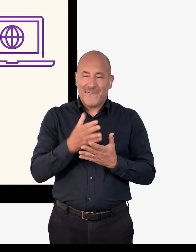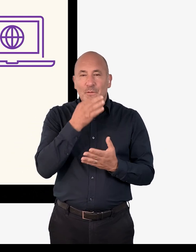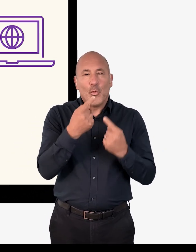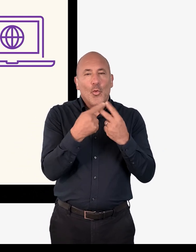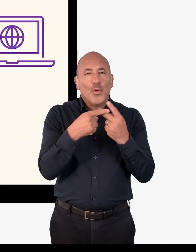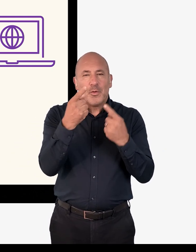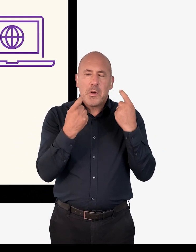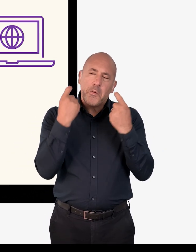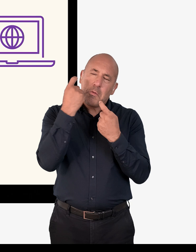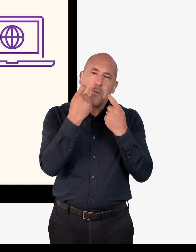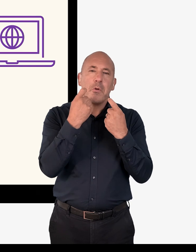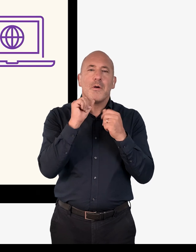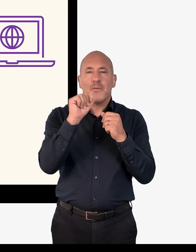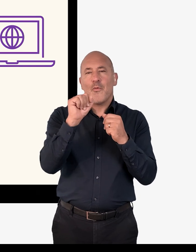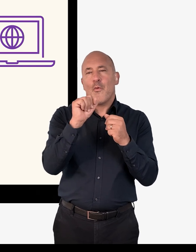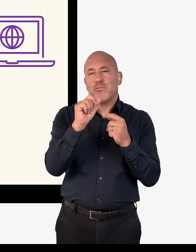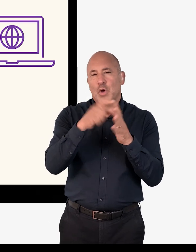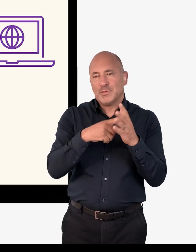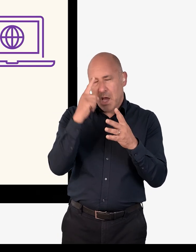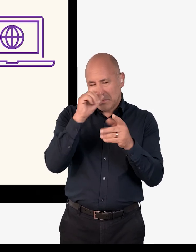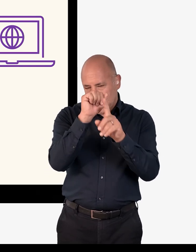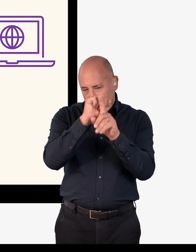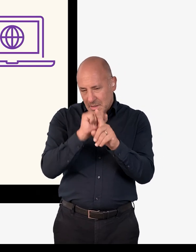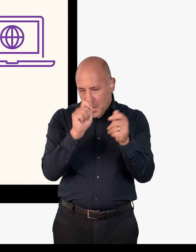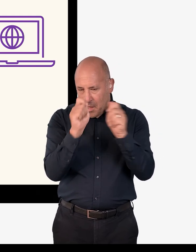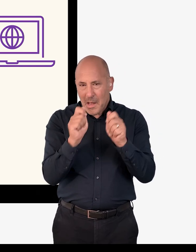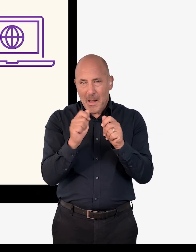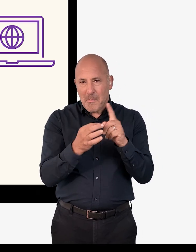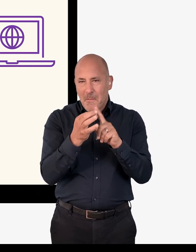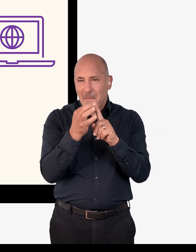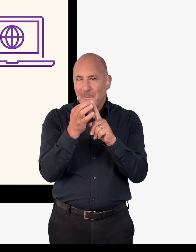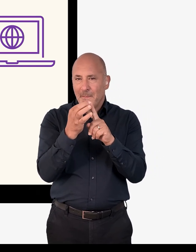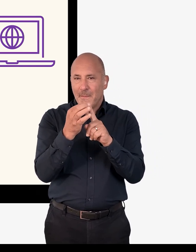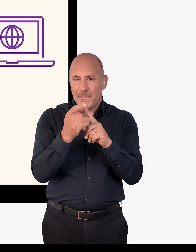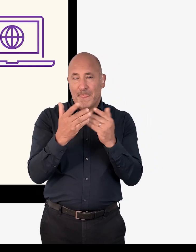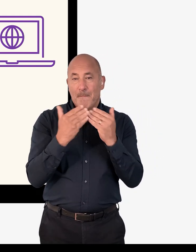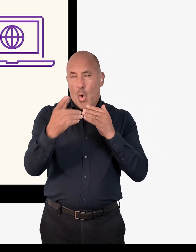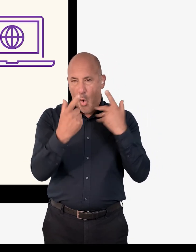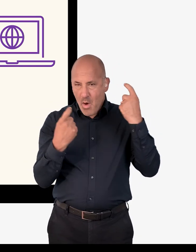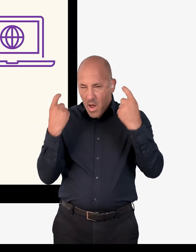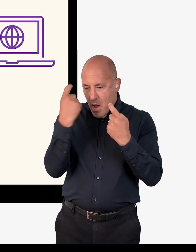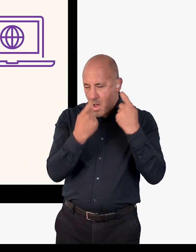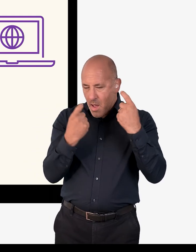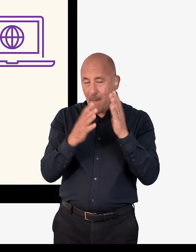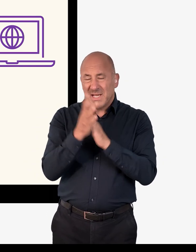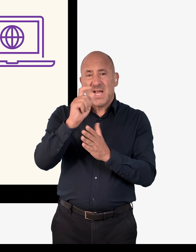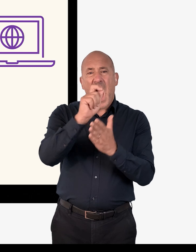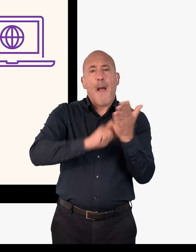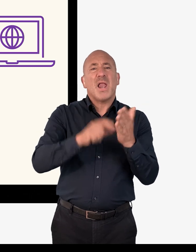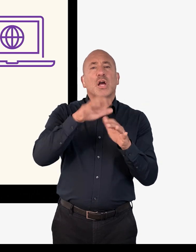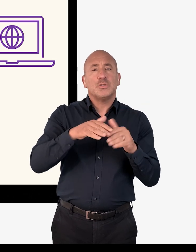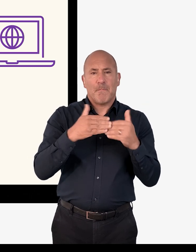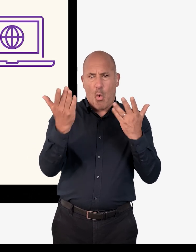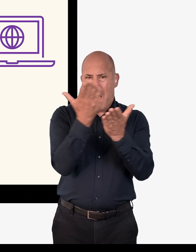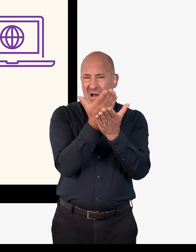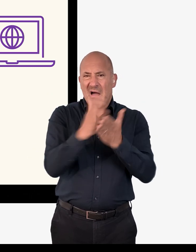These are just a few things worth considering as you refine and add detail to your project. The more you've considered them, the clearer